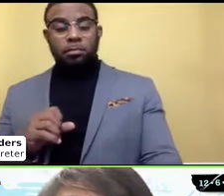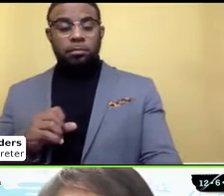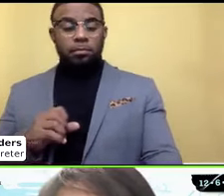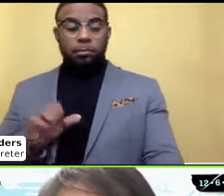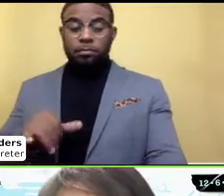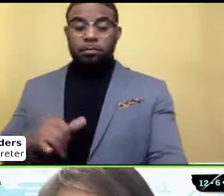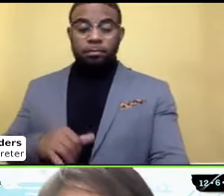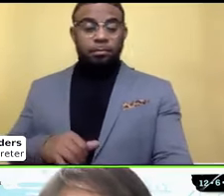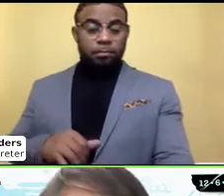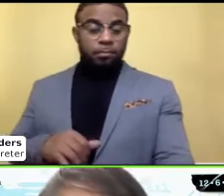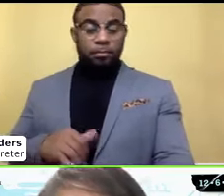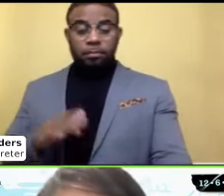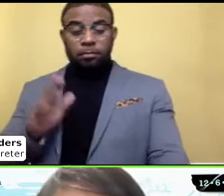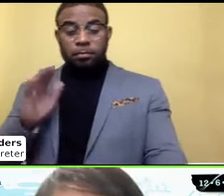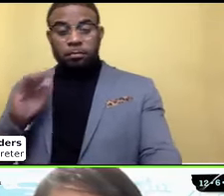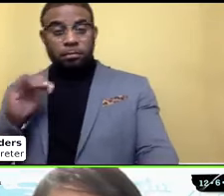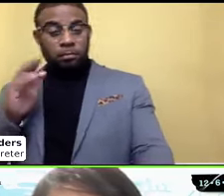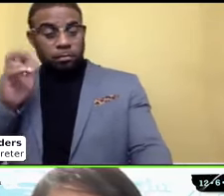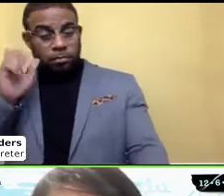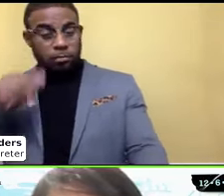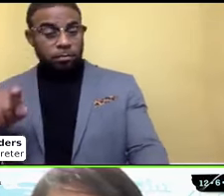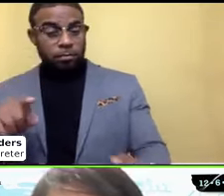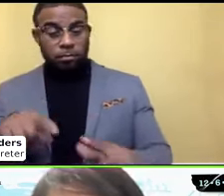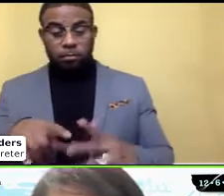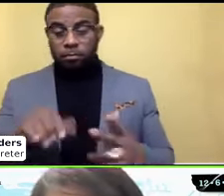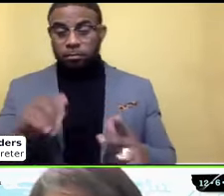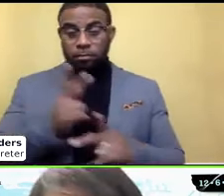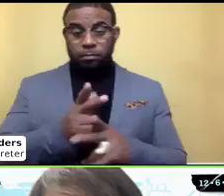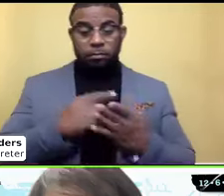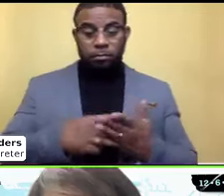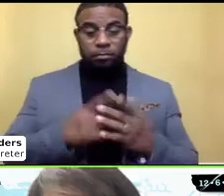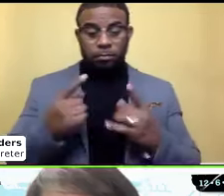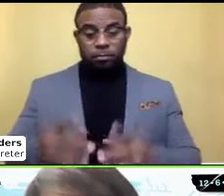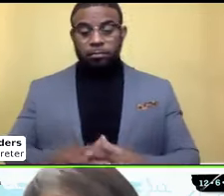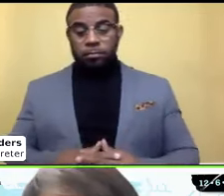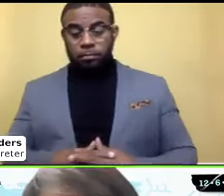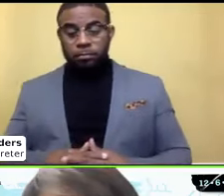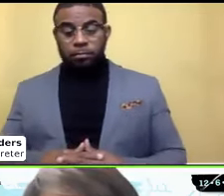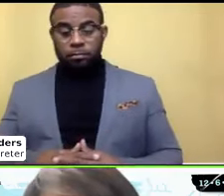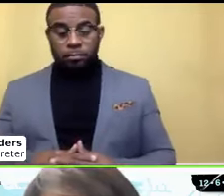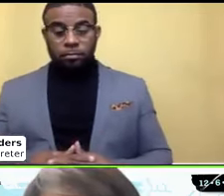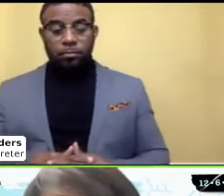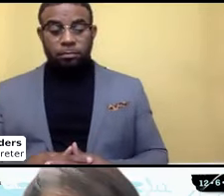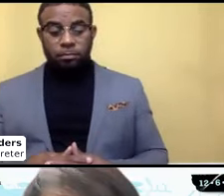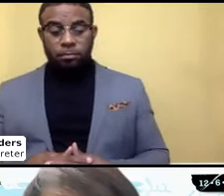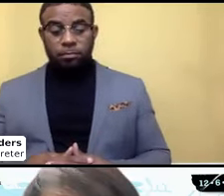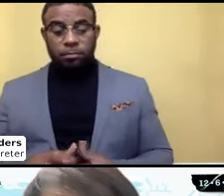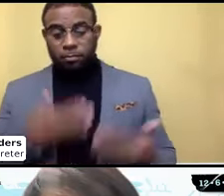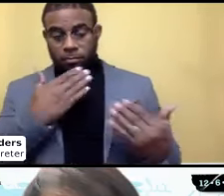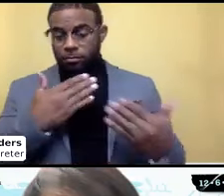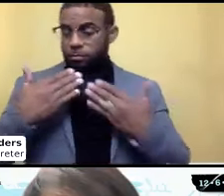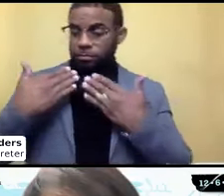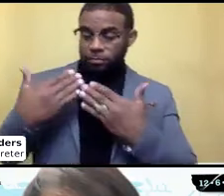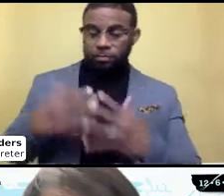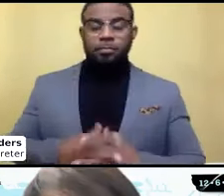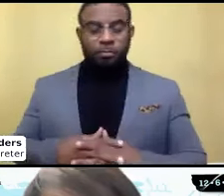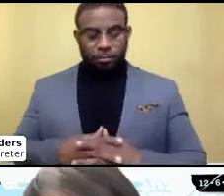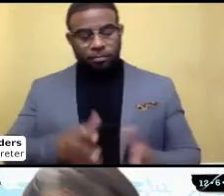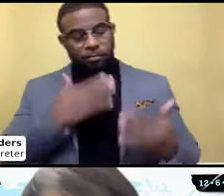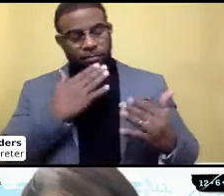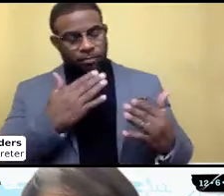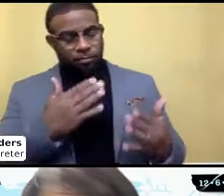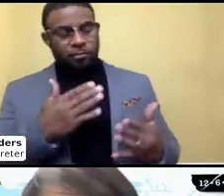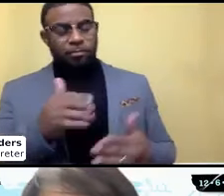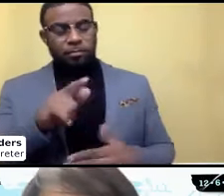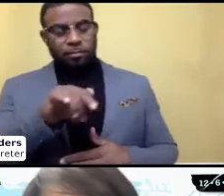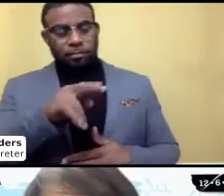yeah, I hope to hear from you and keep this conversation going. Thank you. Thank you, Aljean. Thank